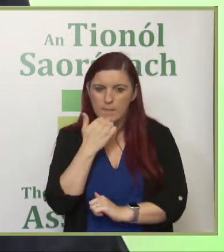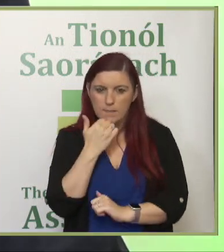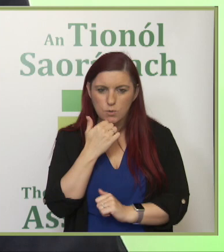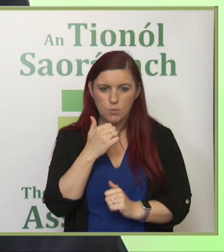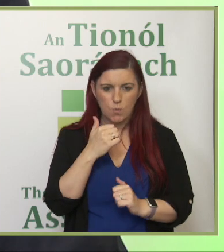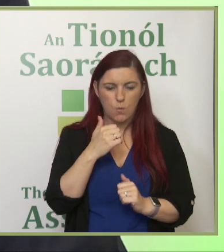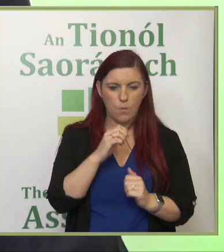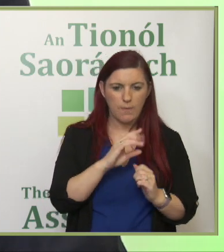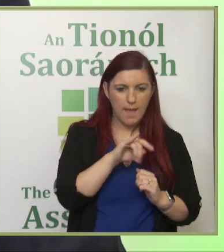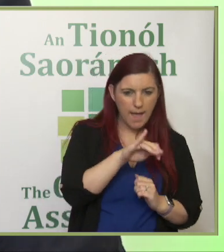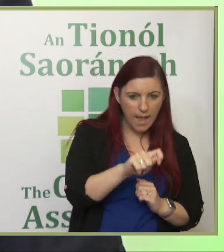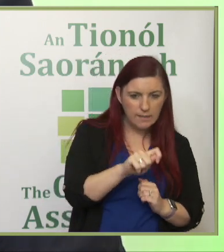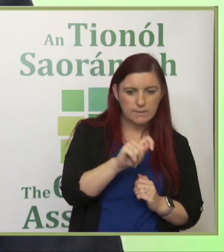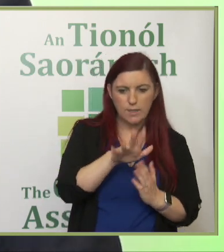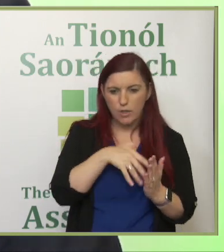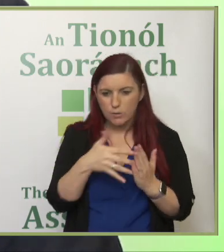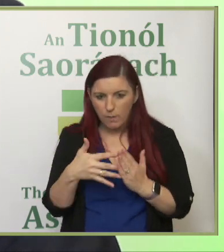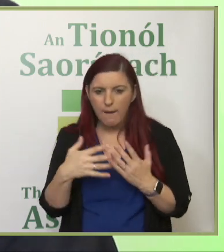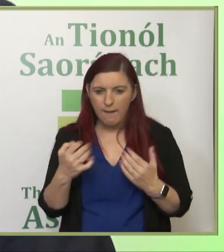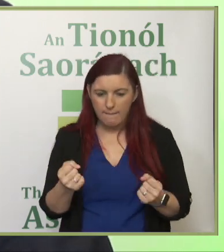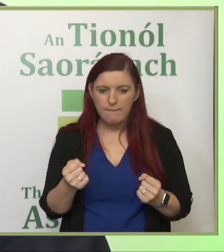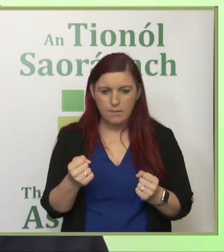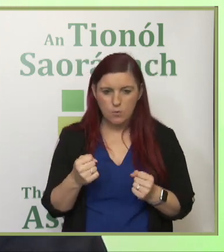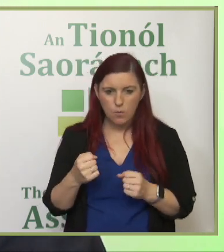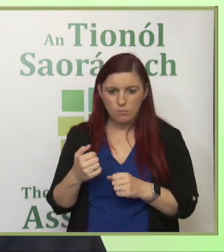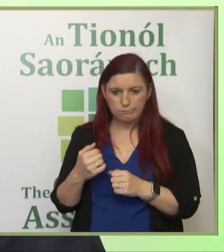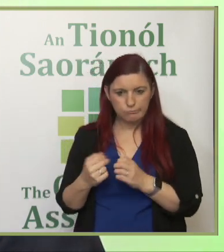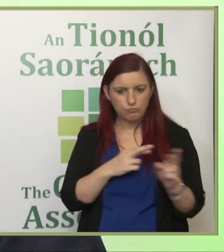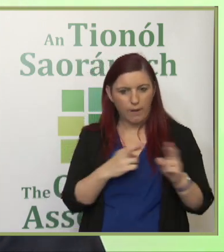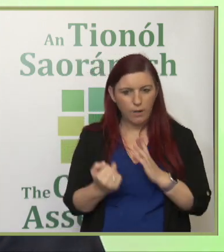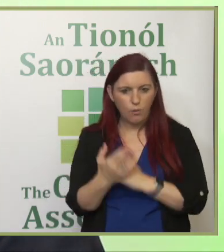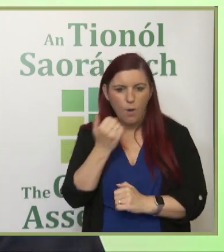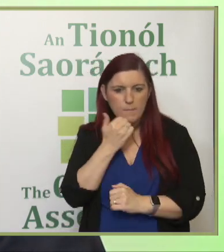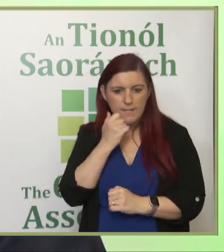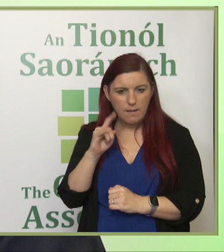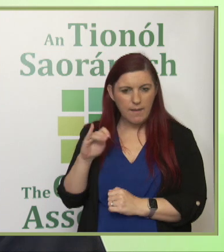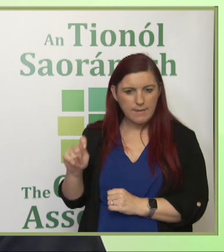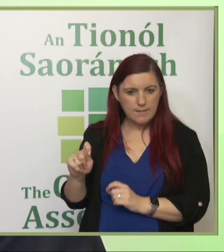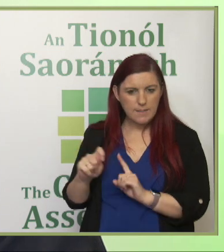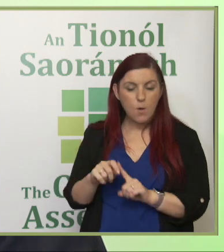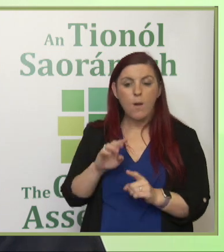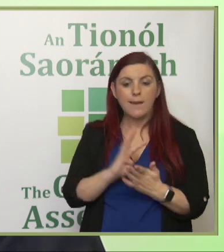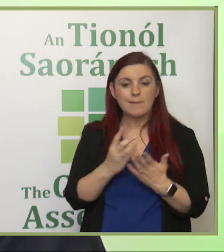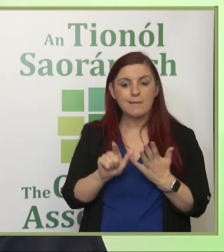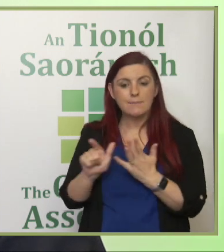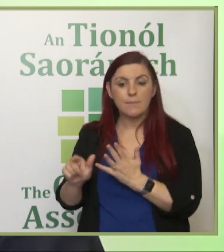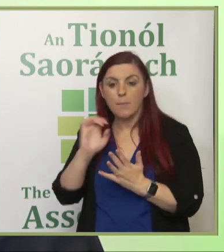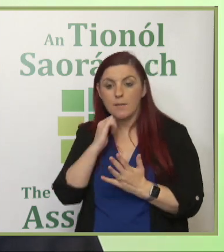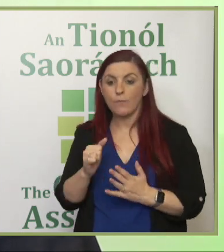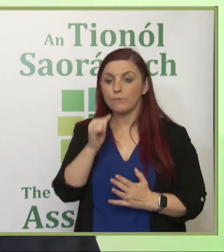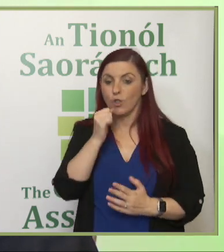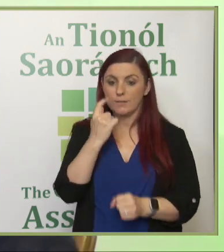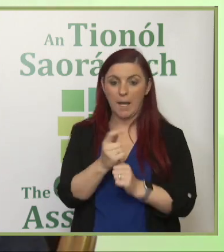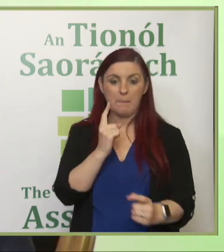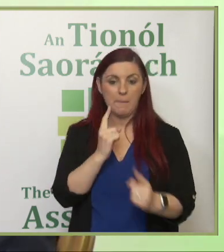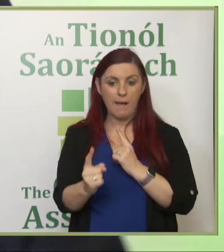of the Act through statutory instruments and so on. So there is ongoing updating of that Act, but the reference to 1977 is the original year that